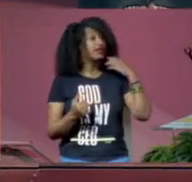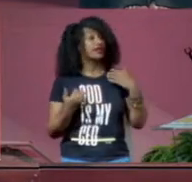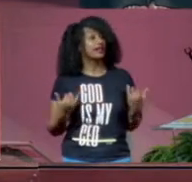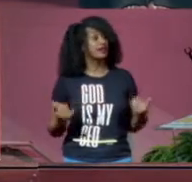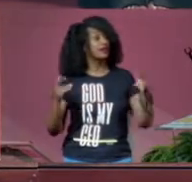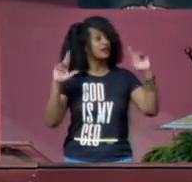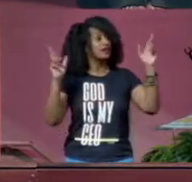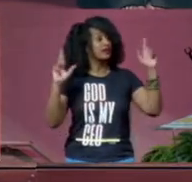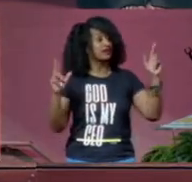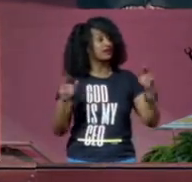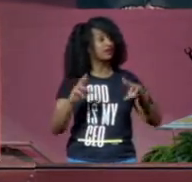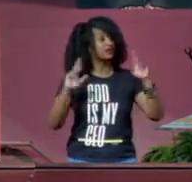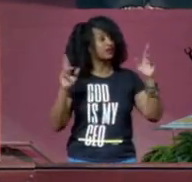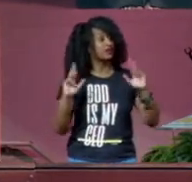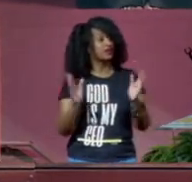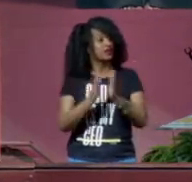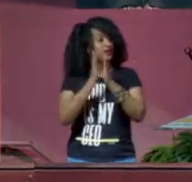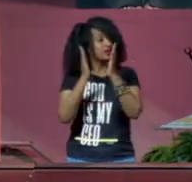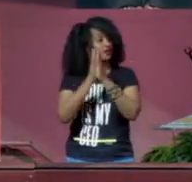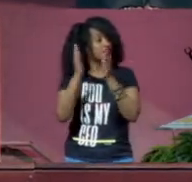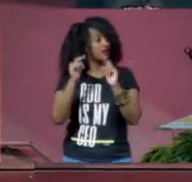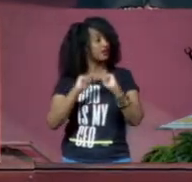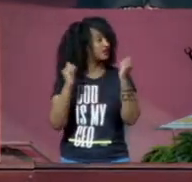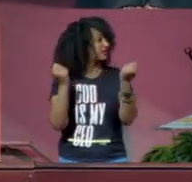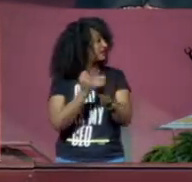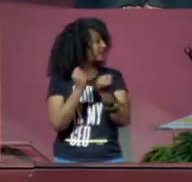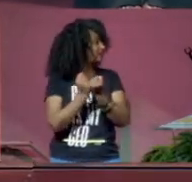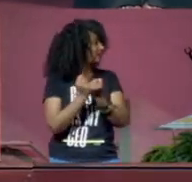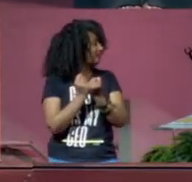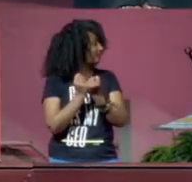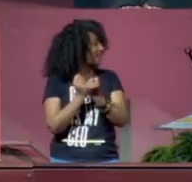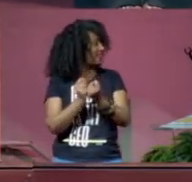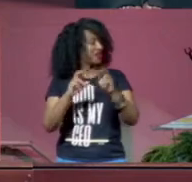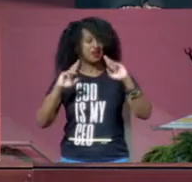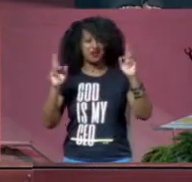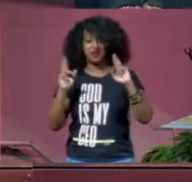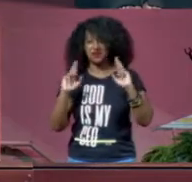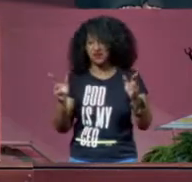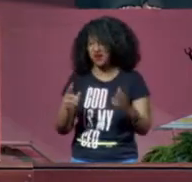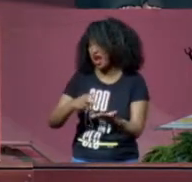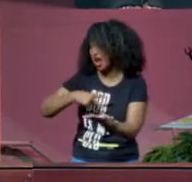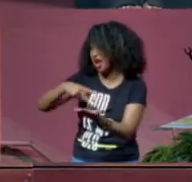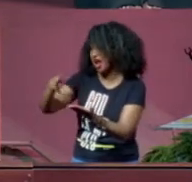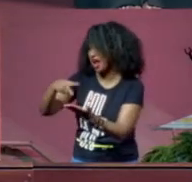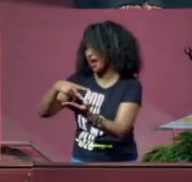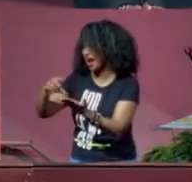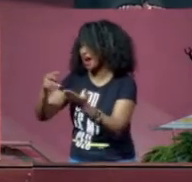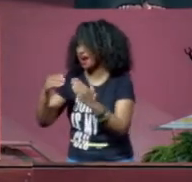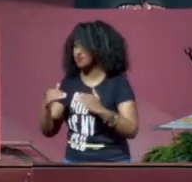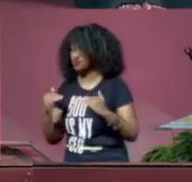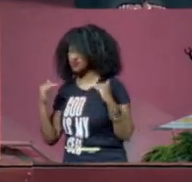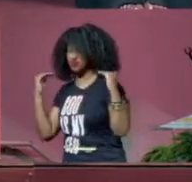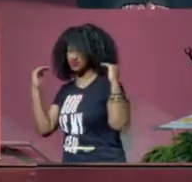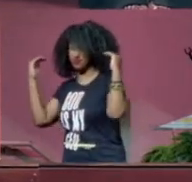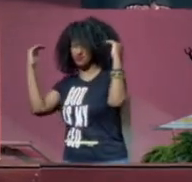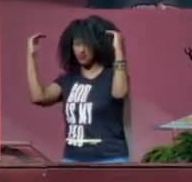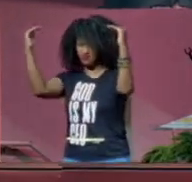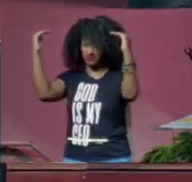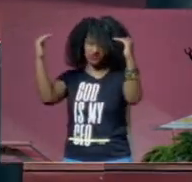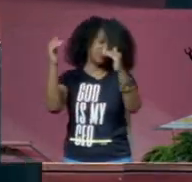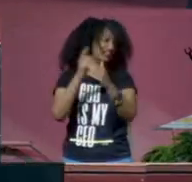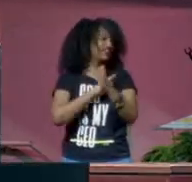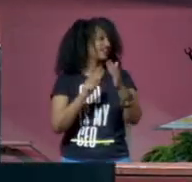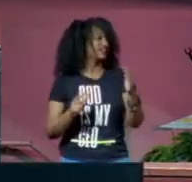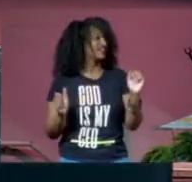come on. Come on, praise team. Y'all got to help me. My praise answers. Y'all got to take us to another level, all right? Can y'all take us to another level in the Lord so we can go ahead